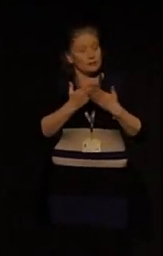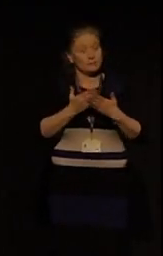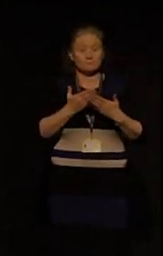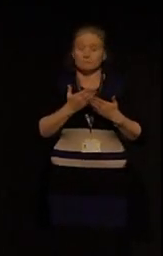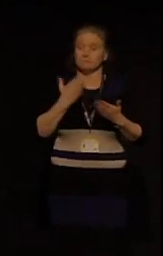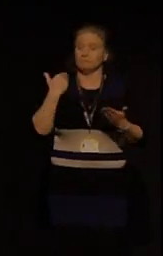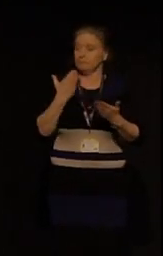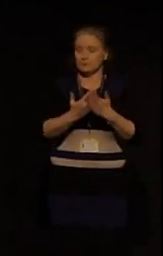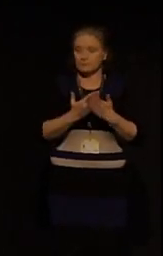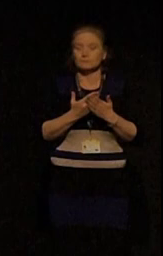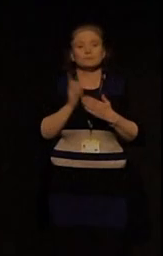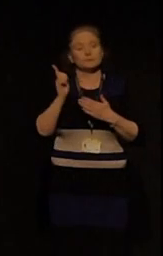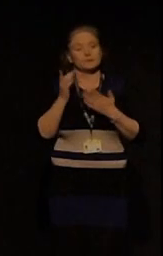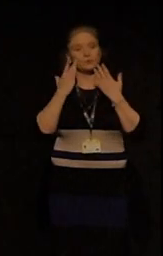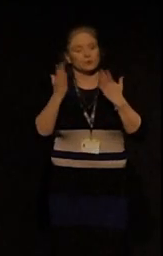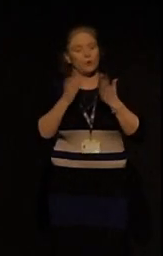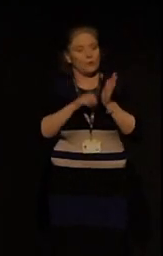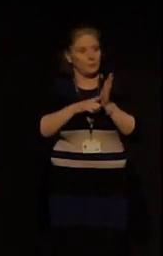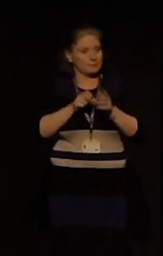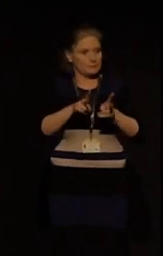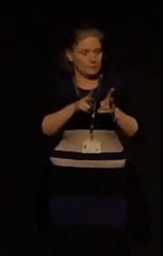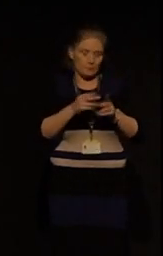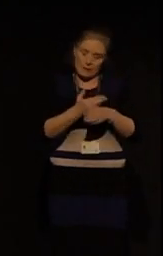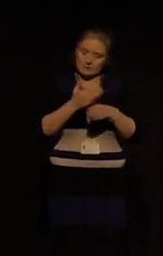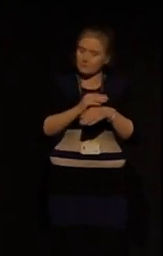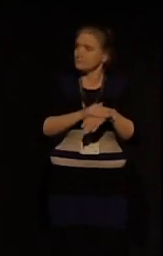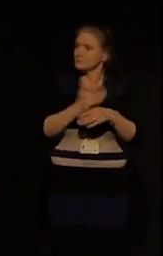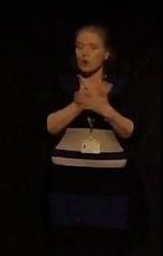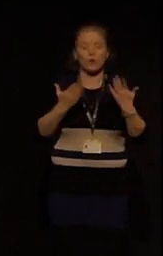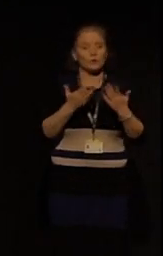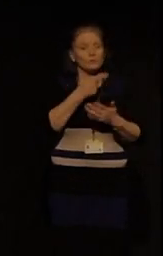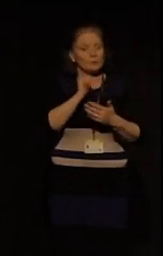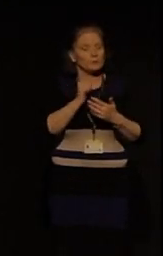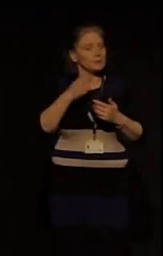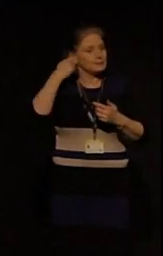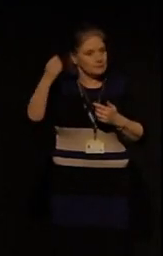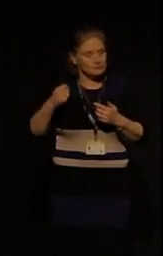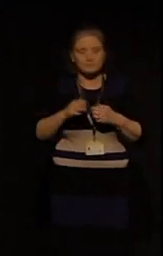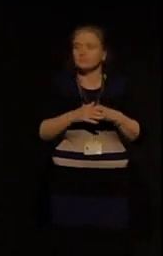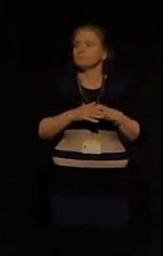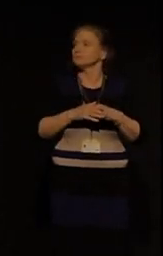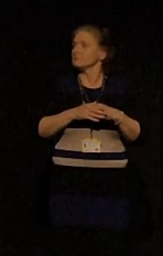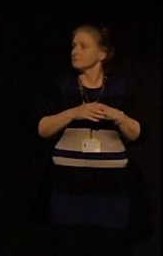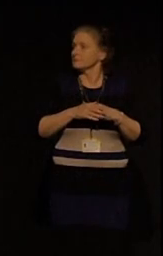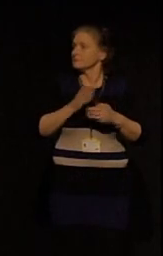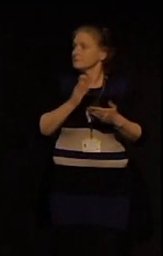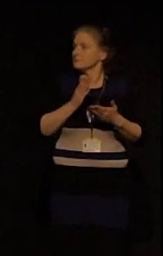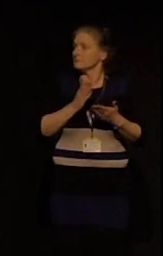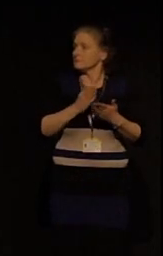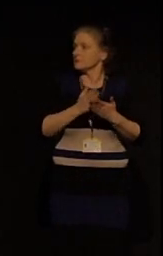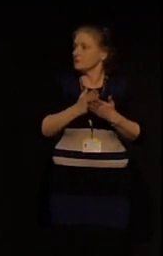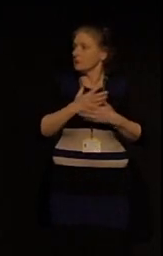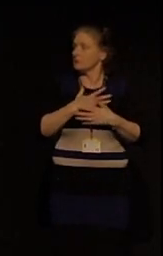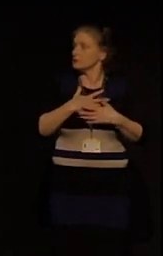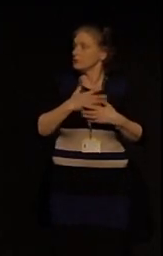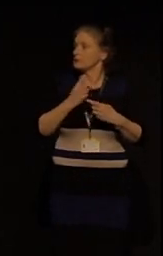show that the limbic system got activated. Many patients who have tinnitus basically are really distraught